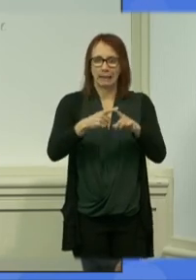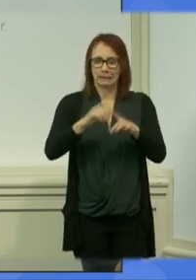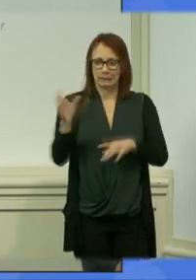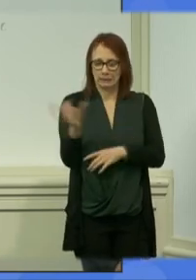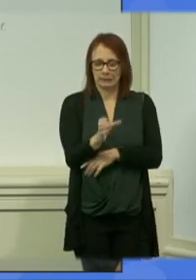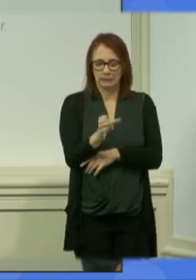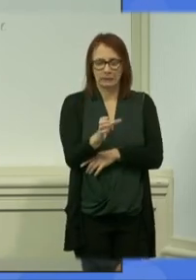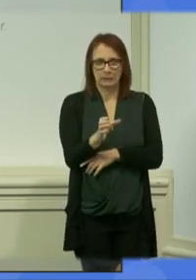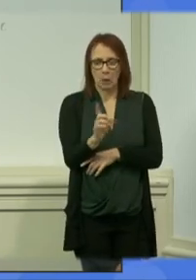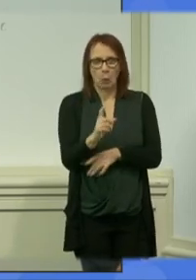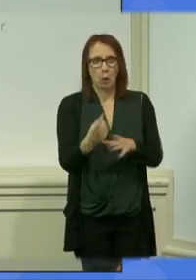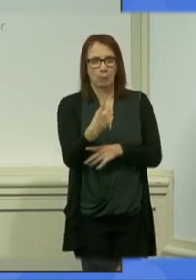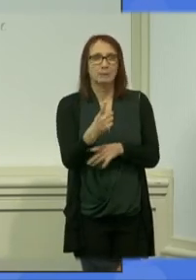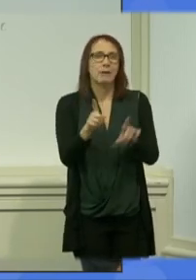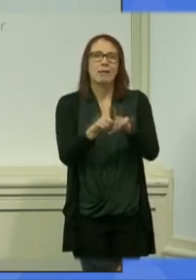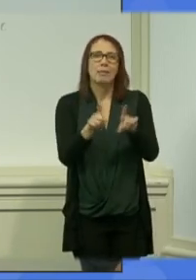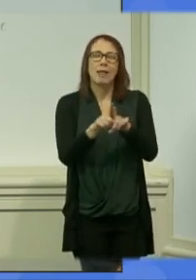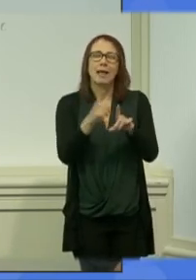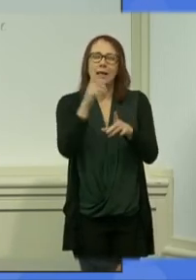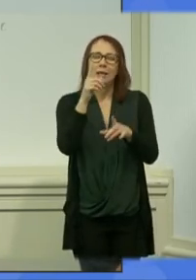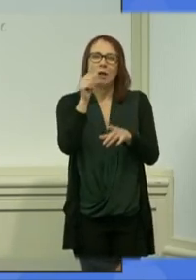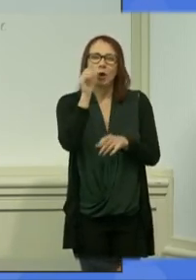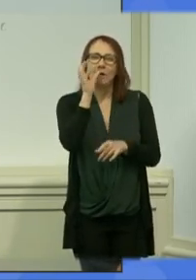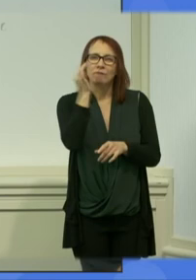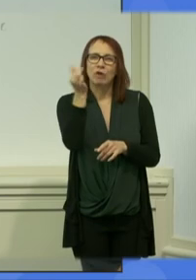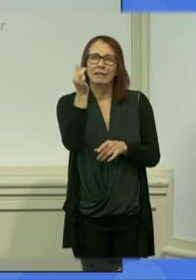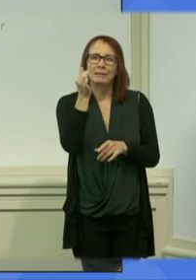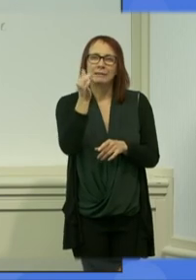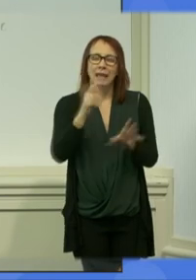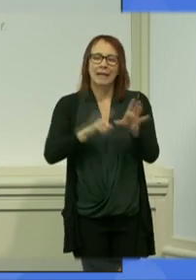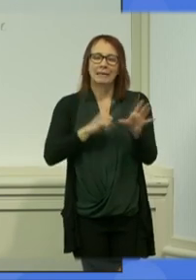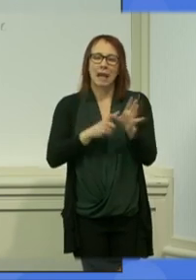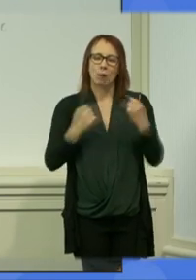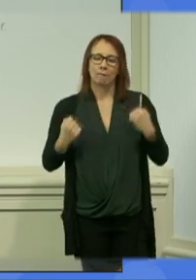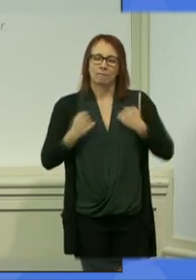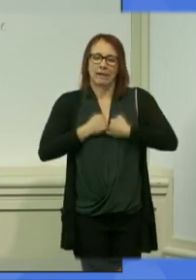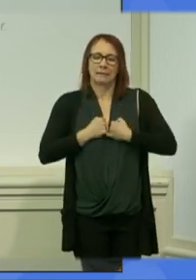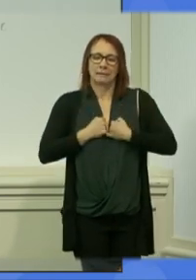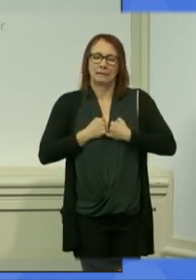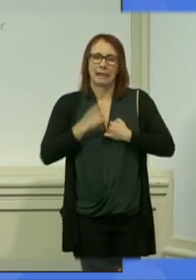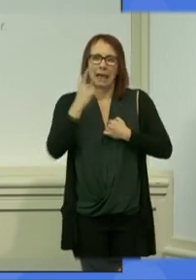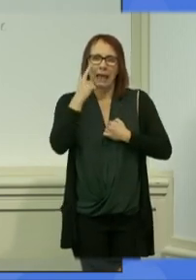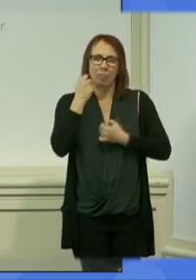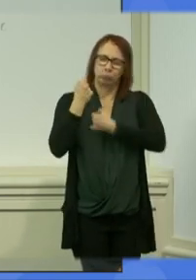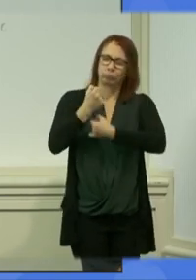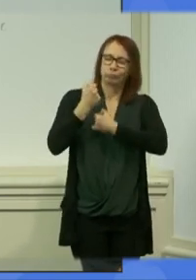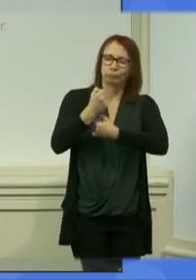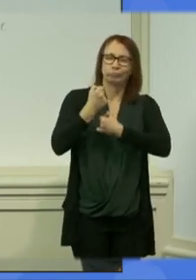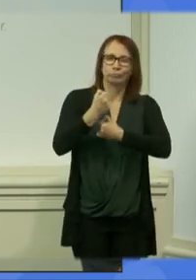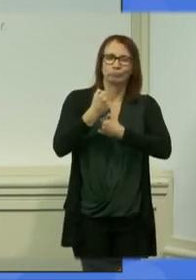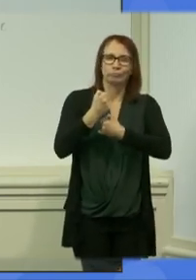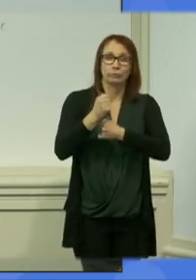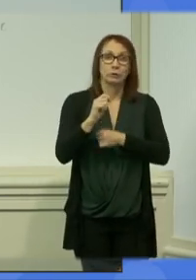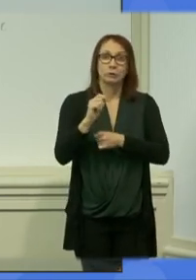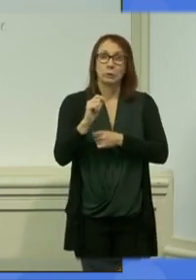of this is the yellow vests in France. You may remember the protesters in France. I think they're still going. Now, what initially